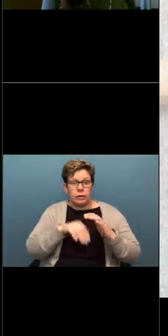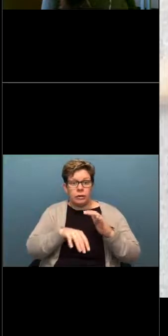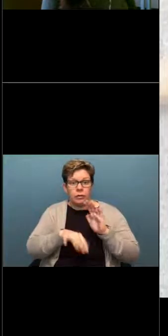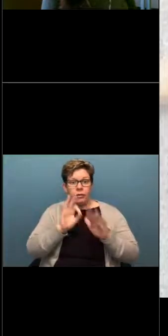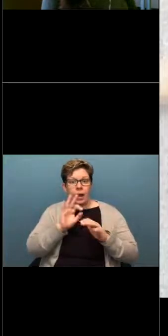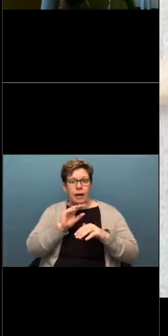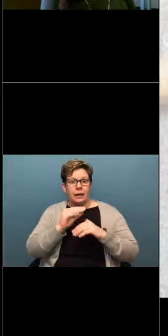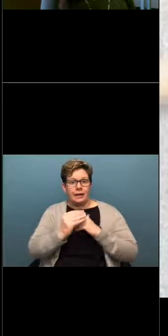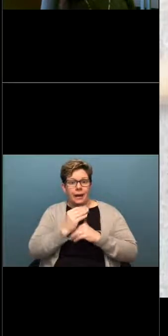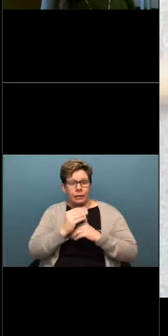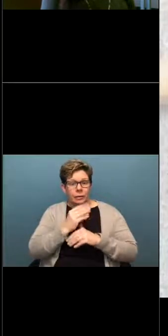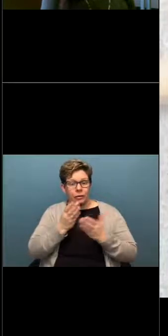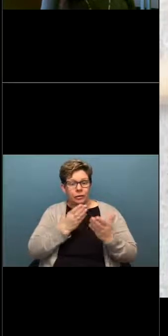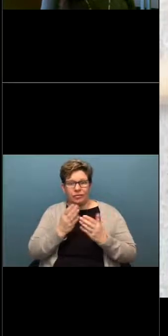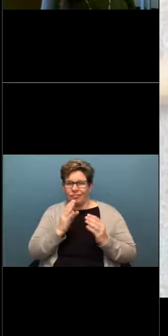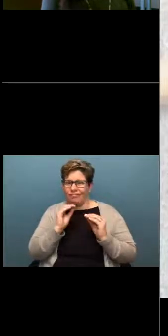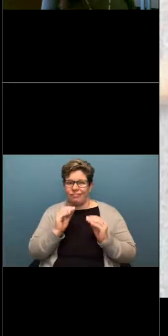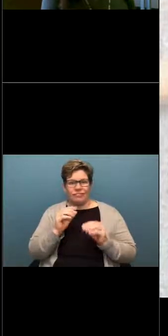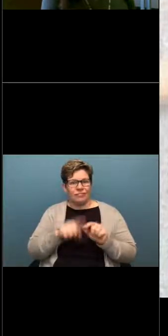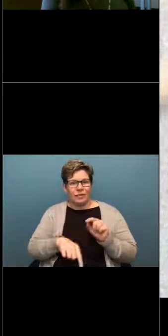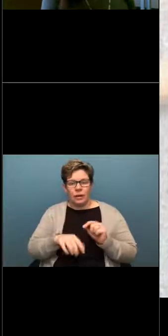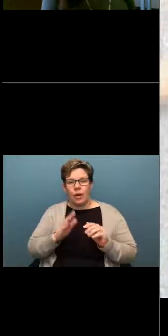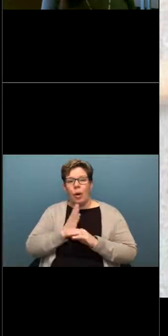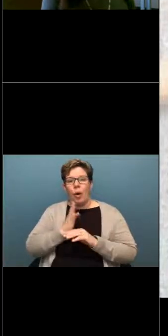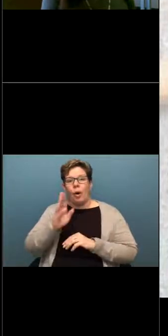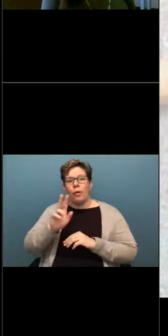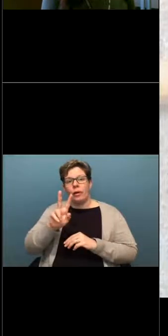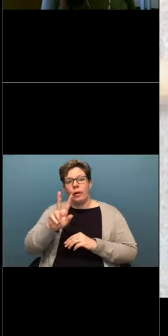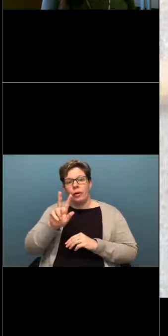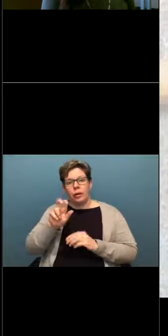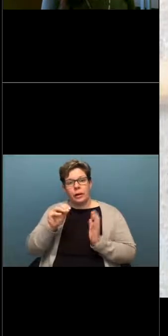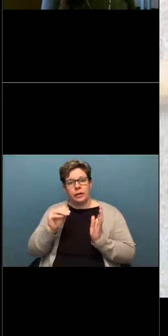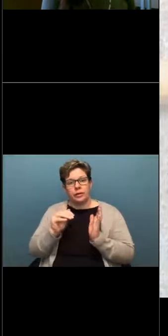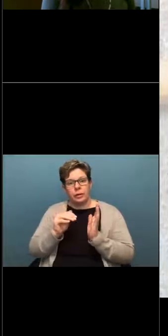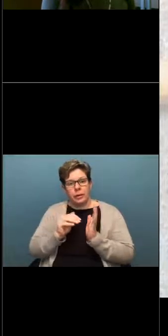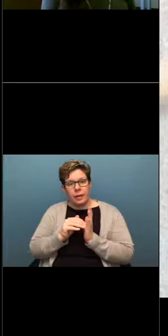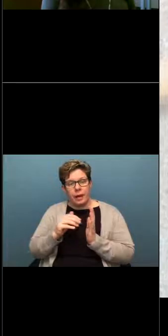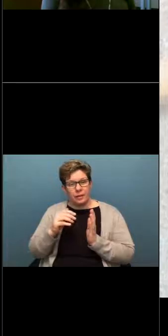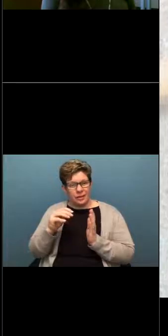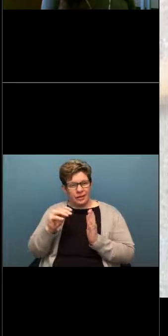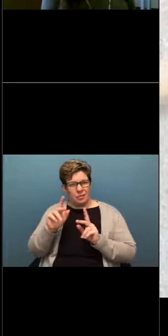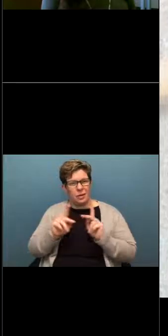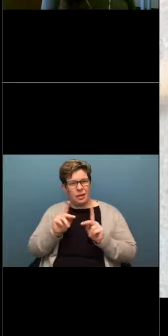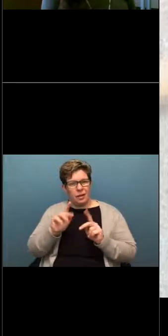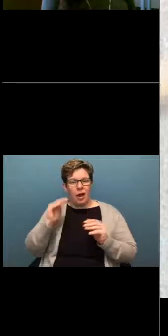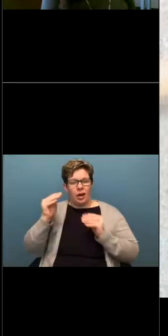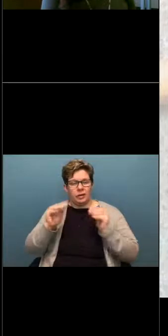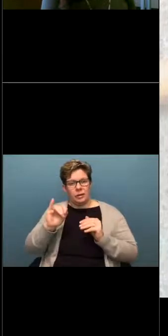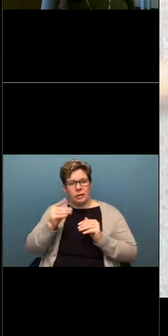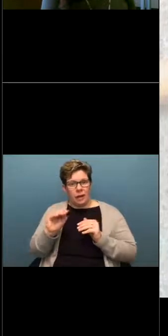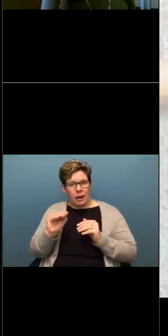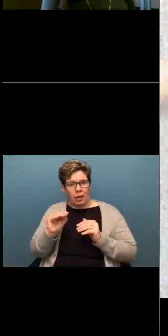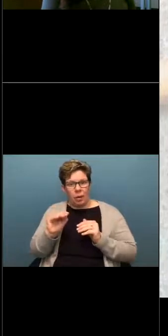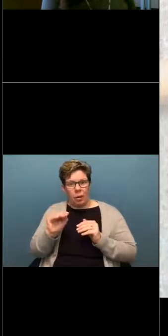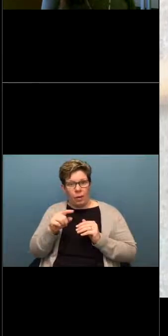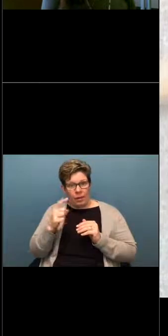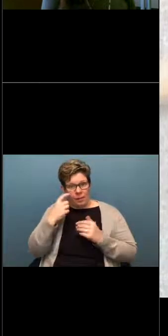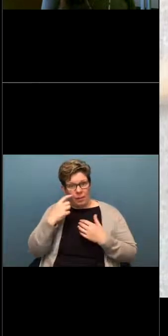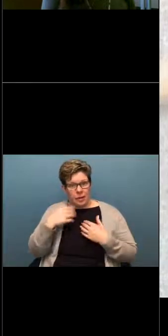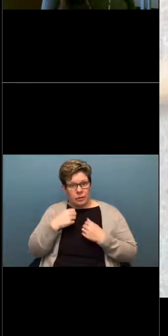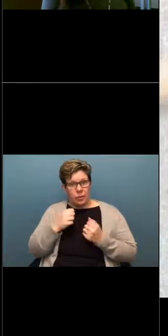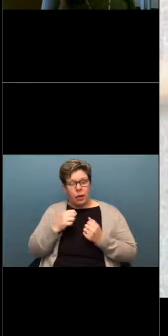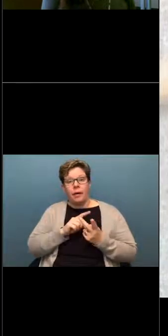services. Over 300,000 adults in Idaho have a mental health care condition, and over 70,000 of those folks have a